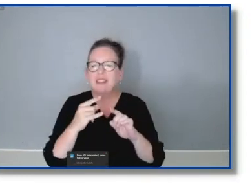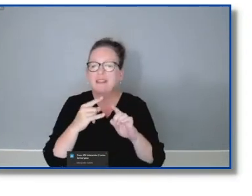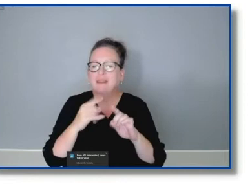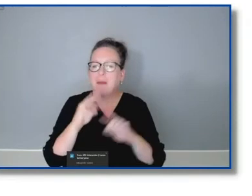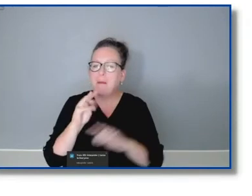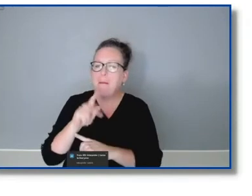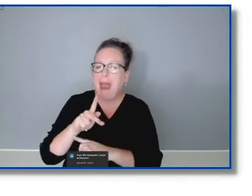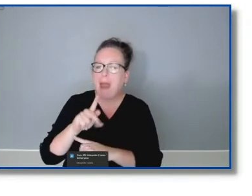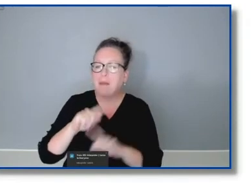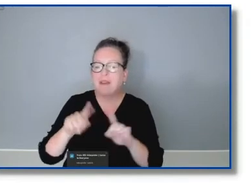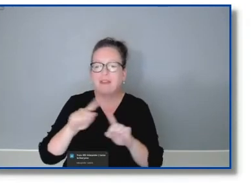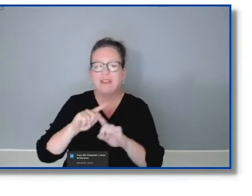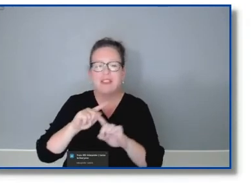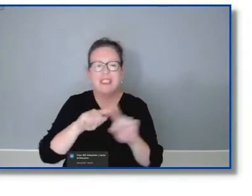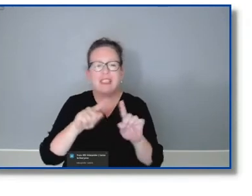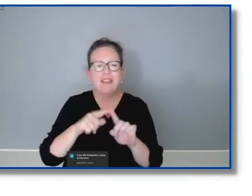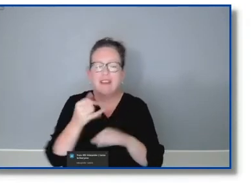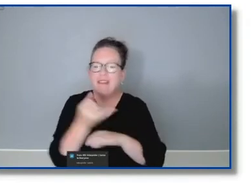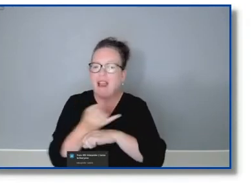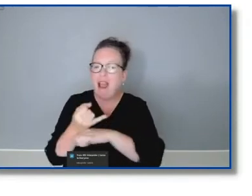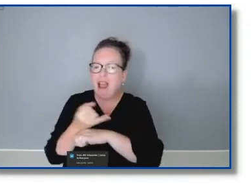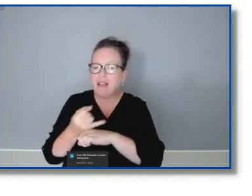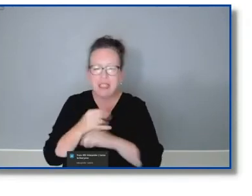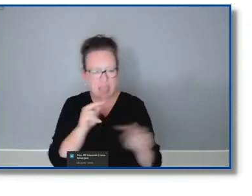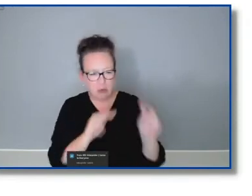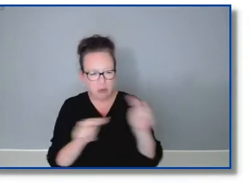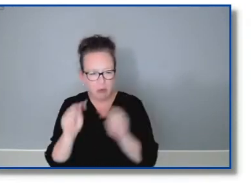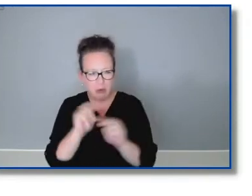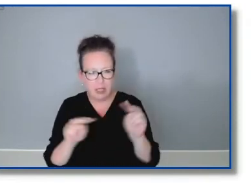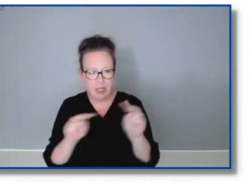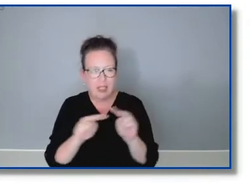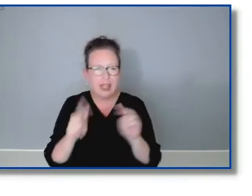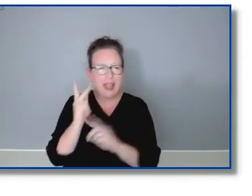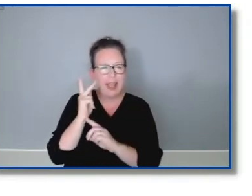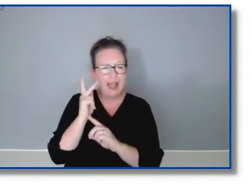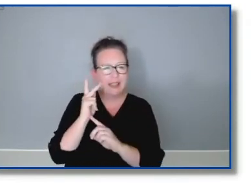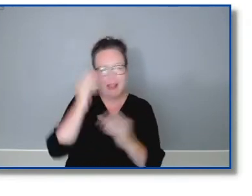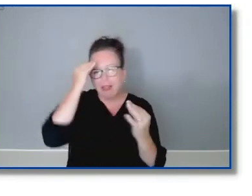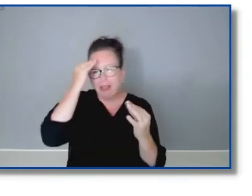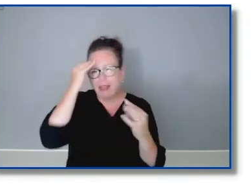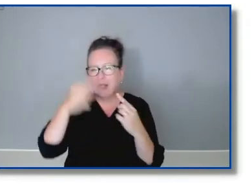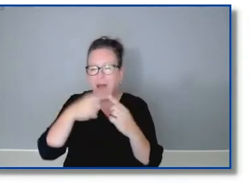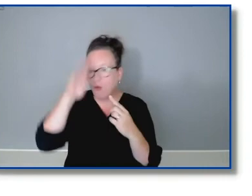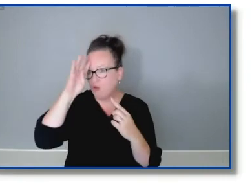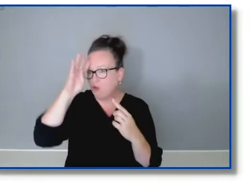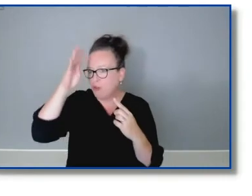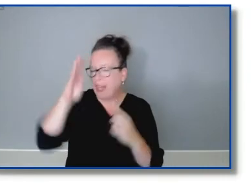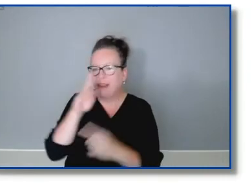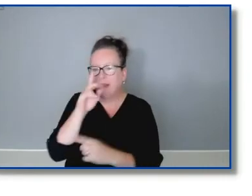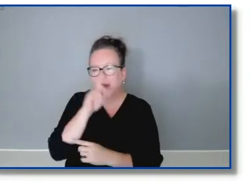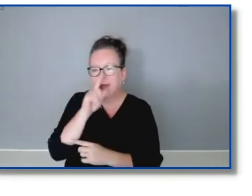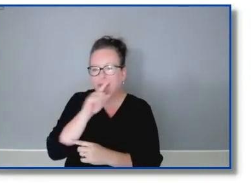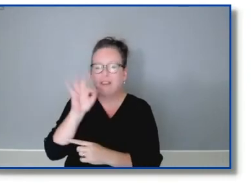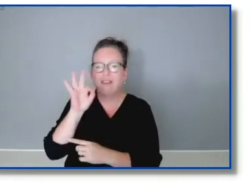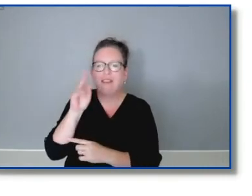at collectively created fictions. These are images of islands that